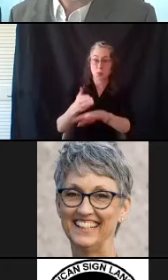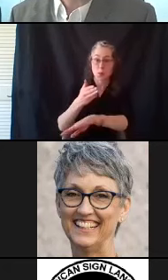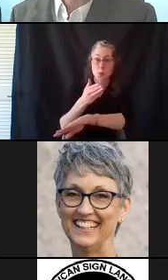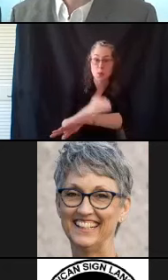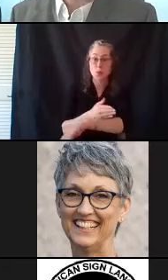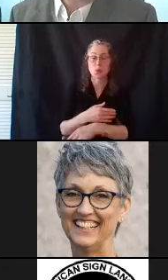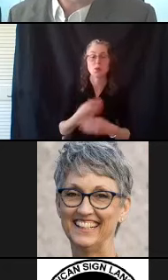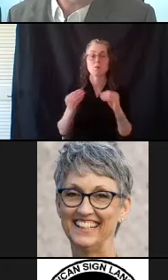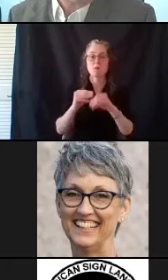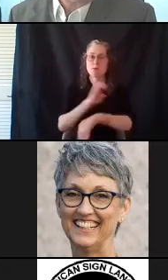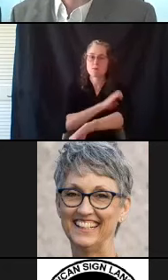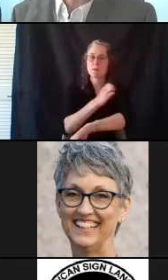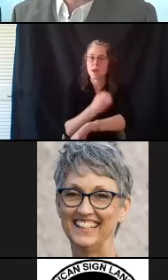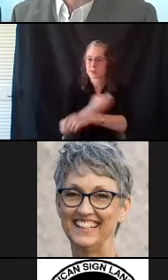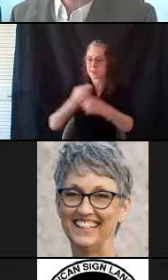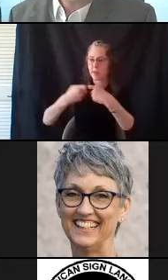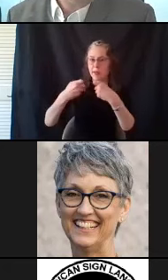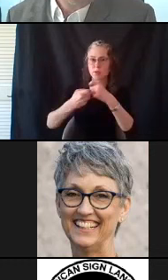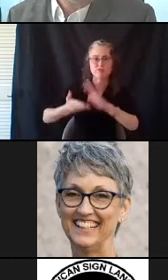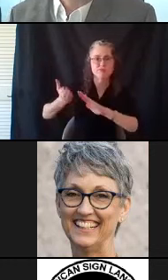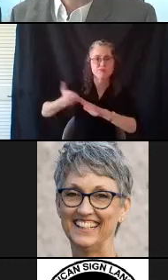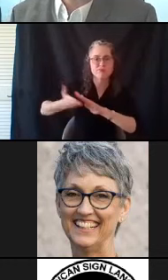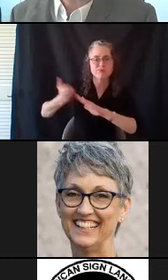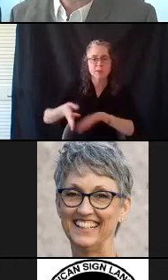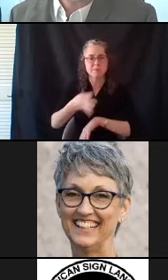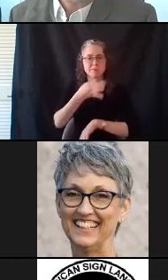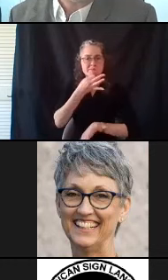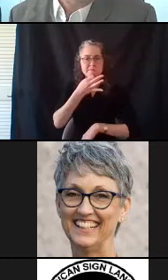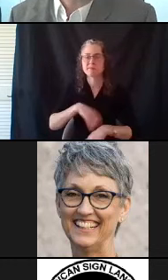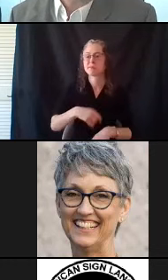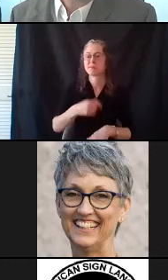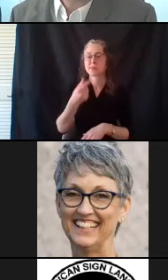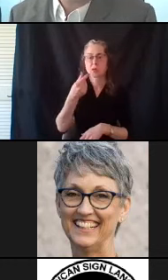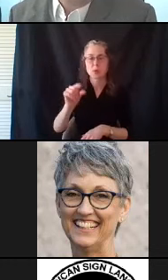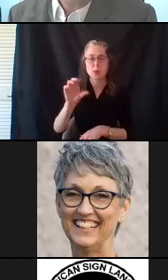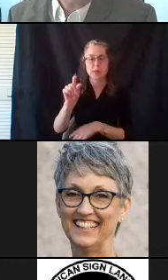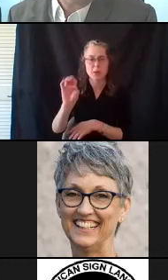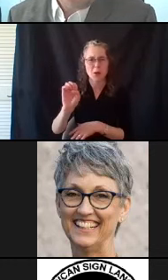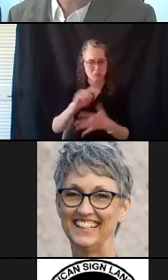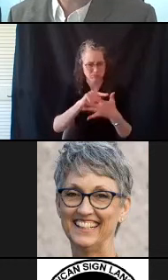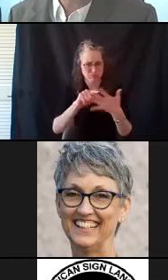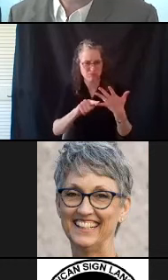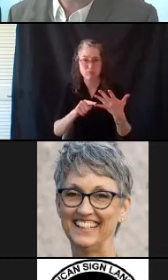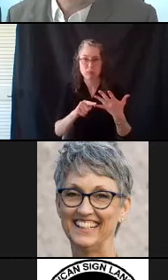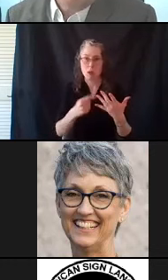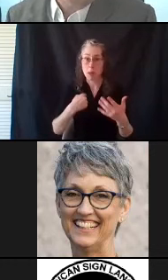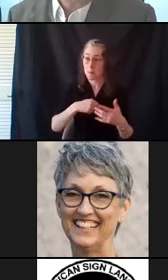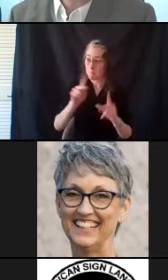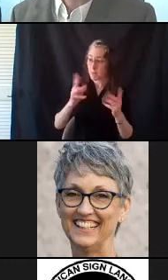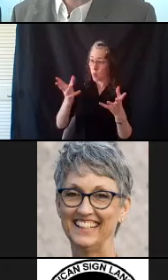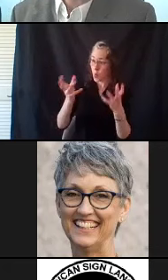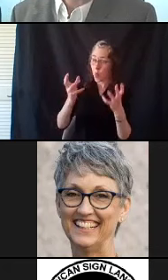energy efficiency, Energy Star standards, green codes, those are desired, and they actually enhance the end